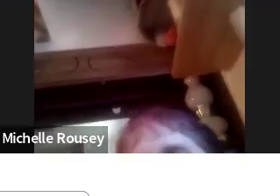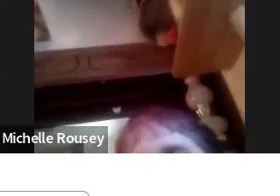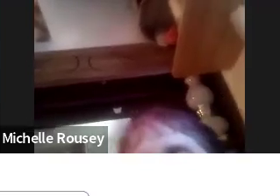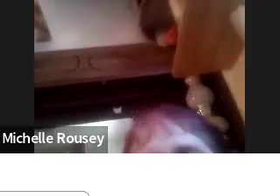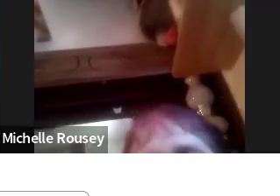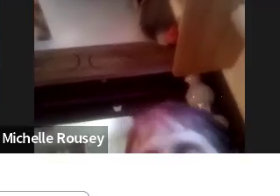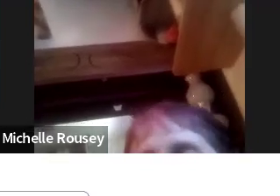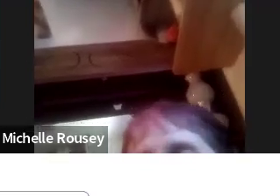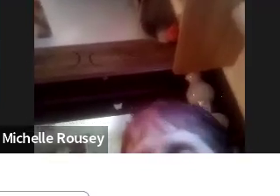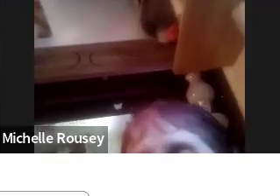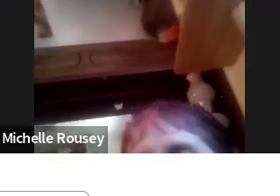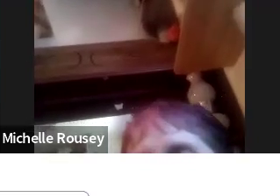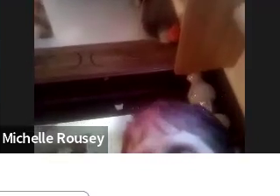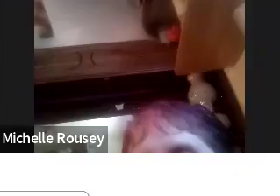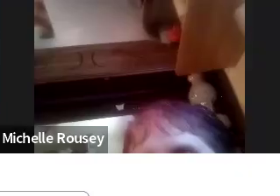can share with you.